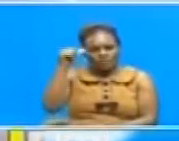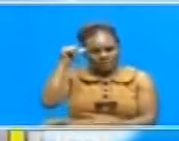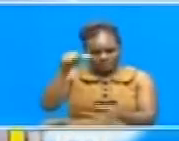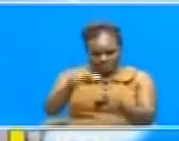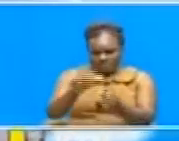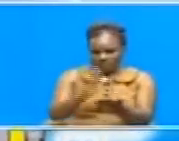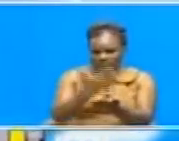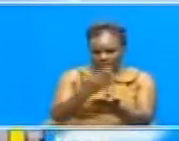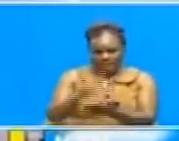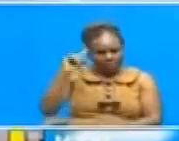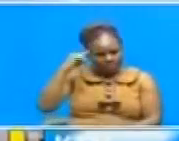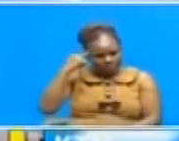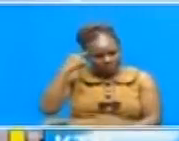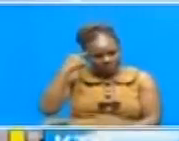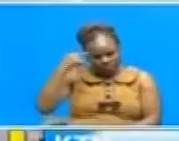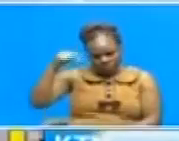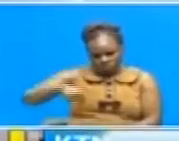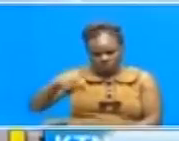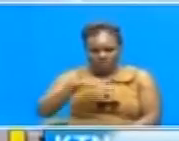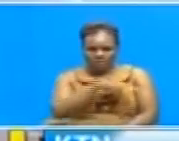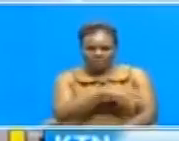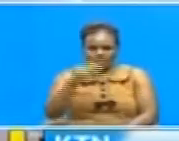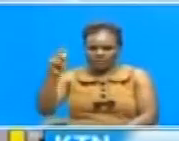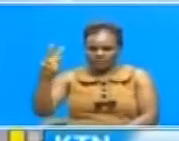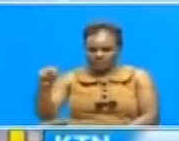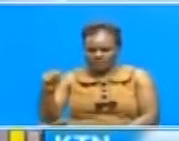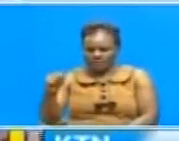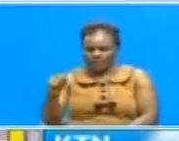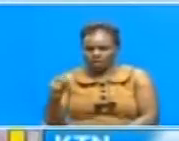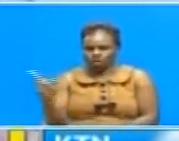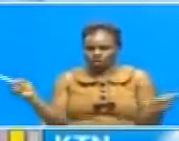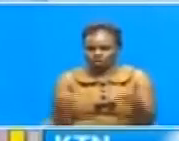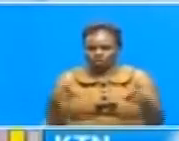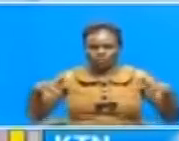to share your thoughts with us this evening. KTN Prime will be right back.